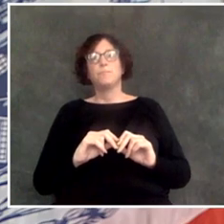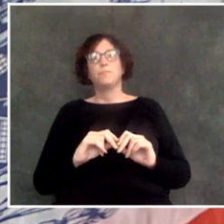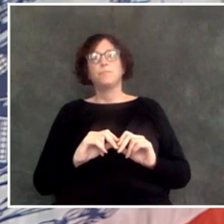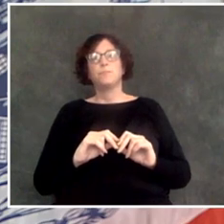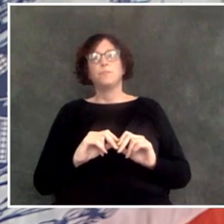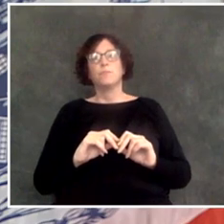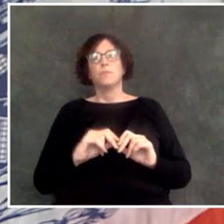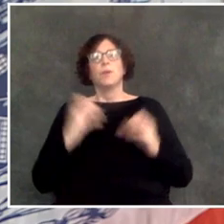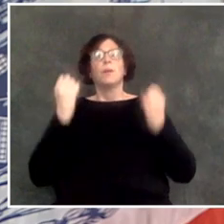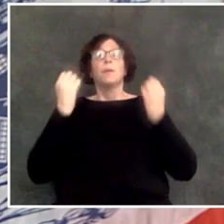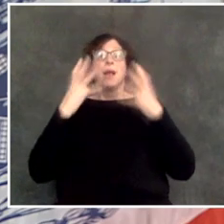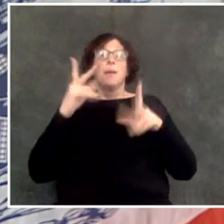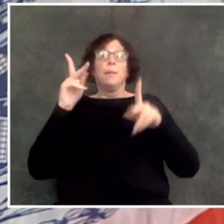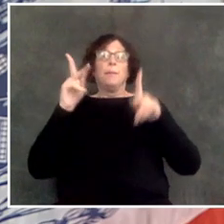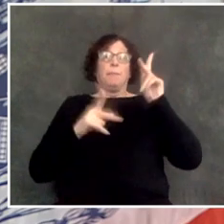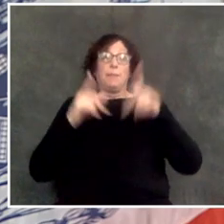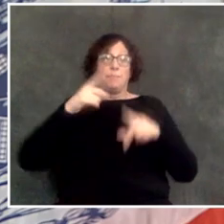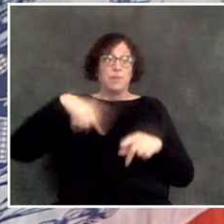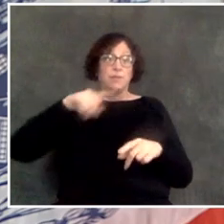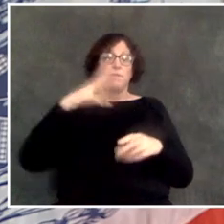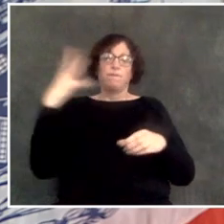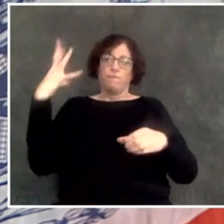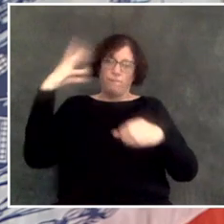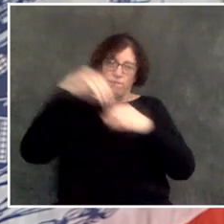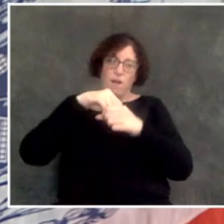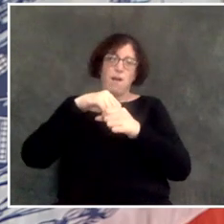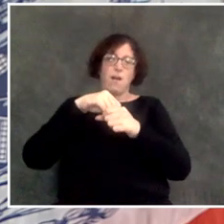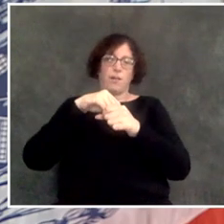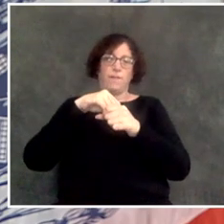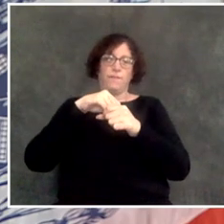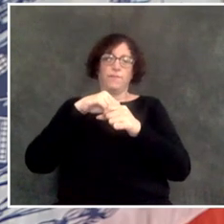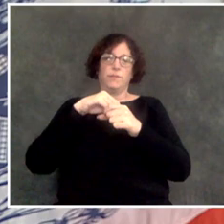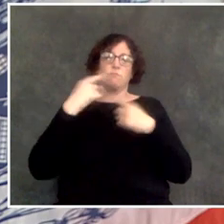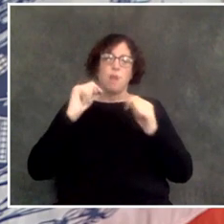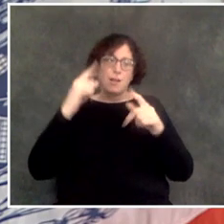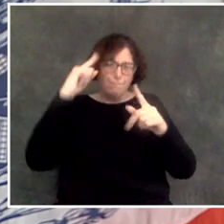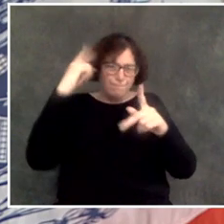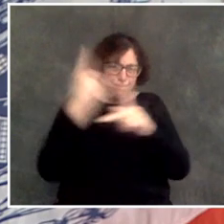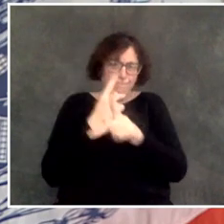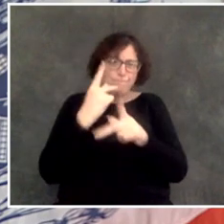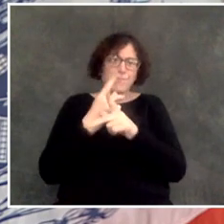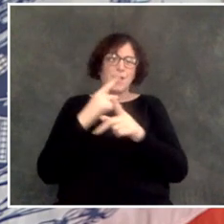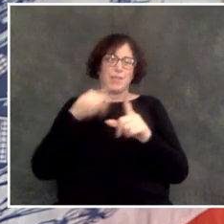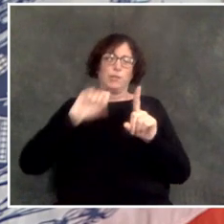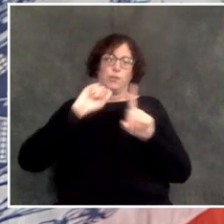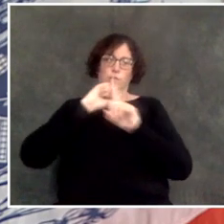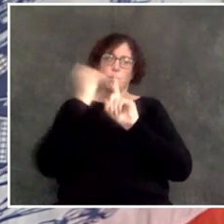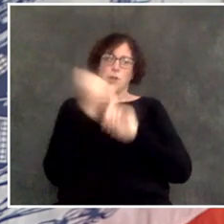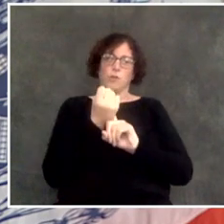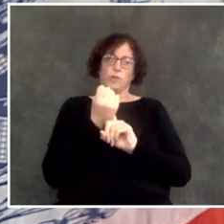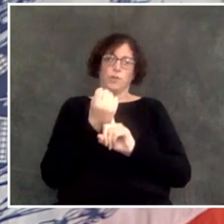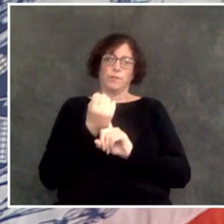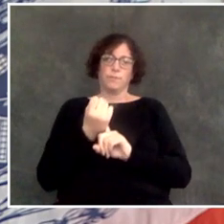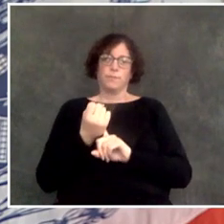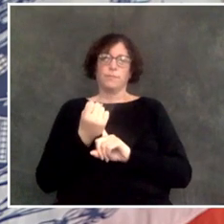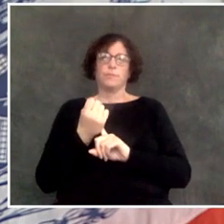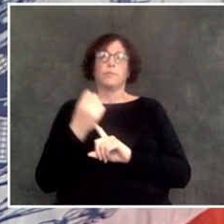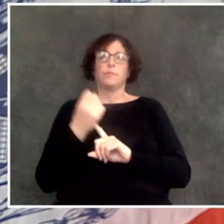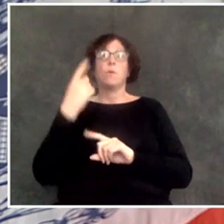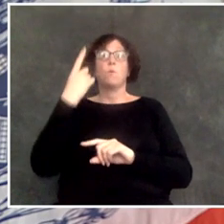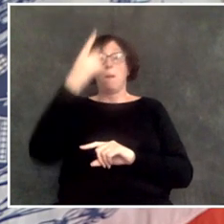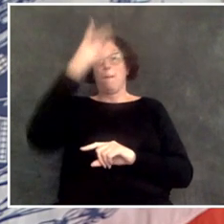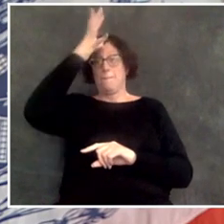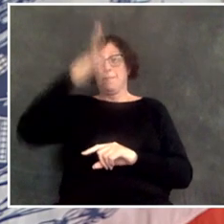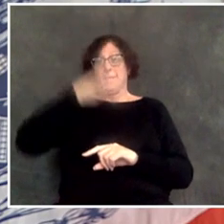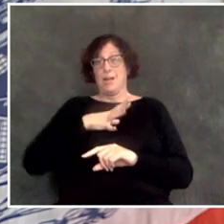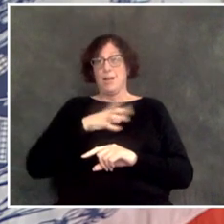consistently, and I had this conversation with one of the greatest of all New Yorkers, Cardinal Dolan. And he said, you know, tell it like it is. The New Yorkers